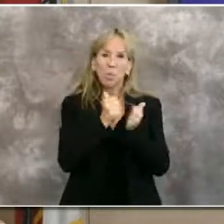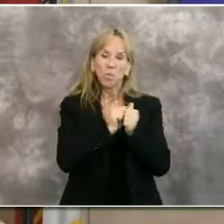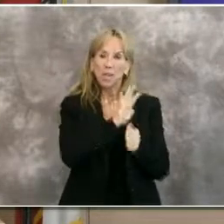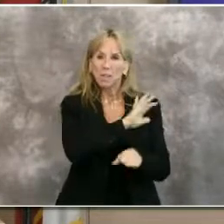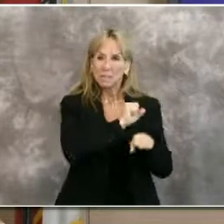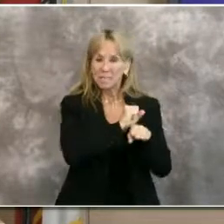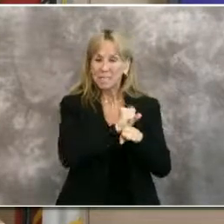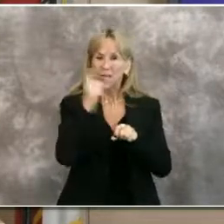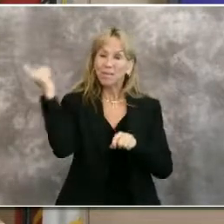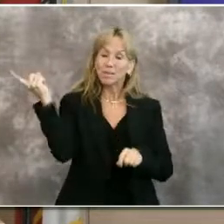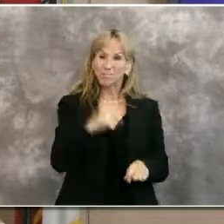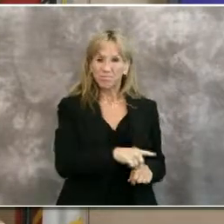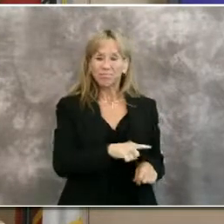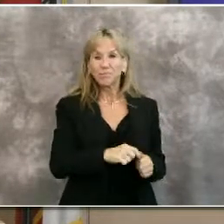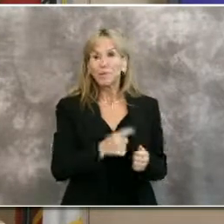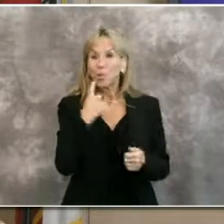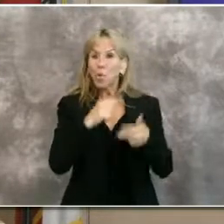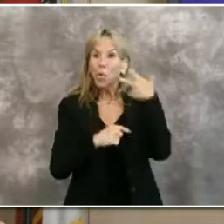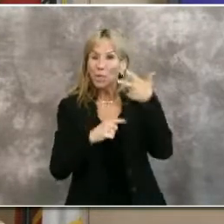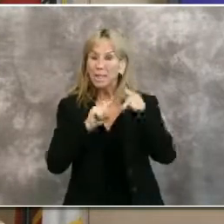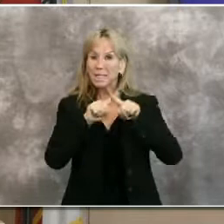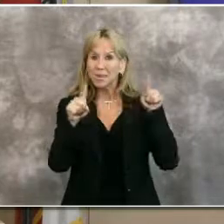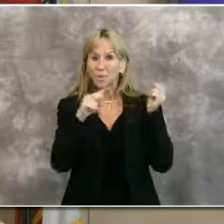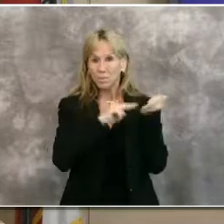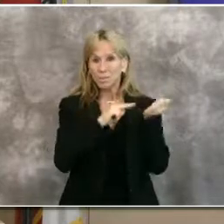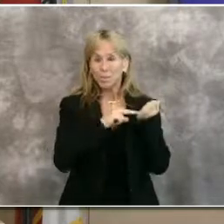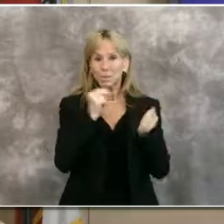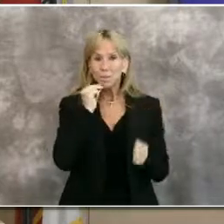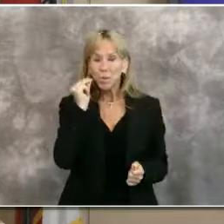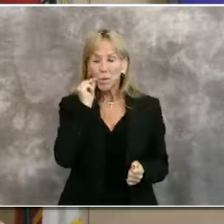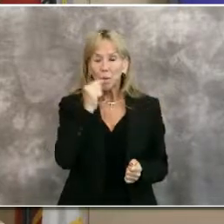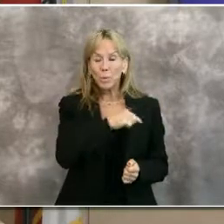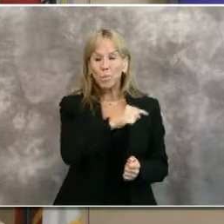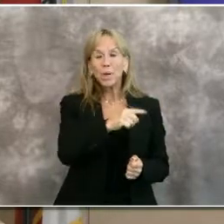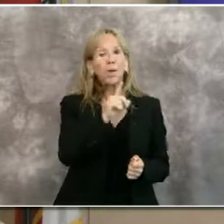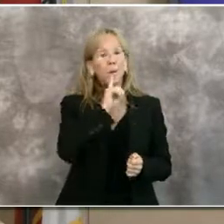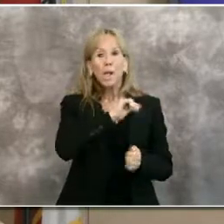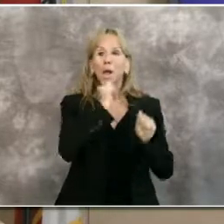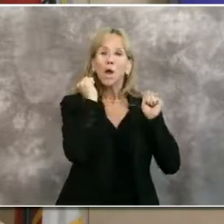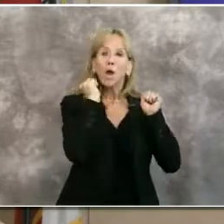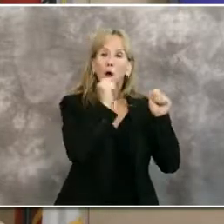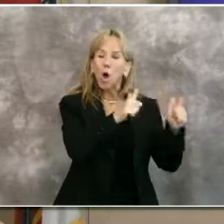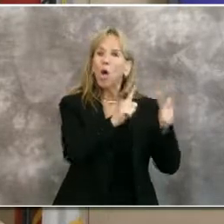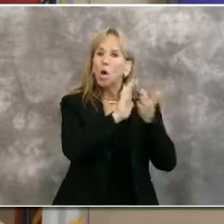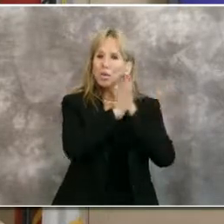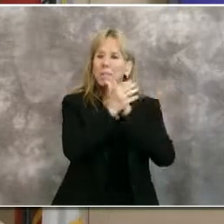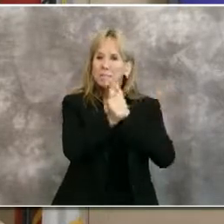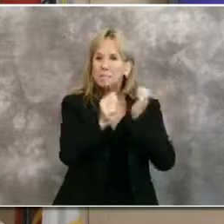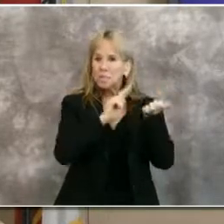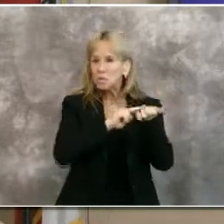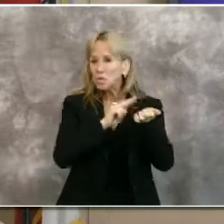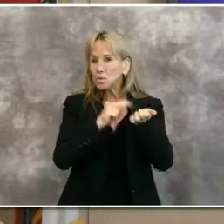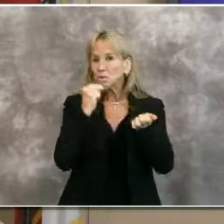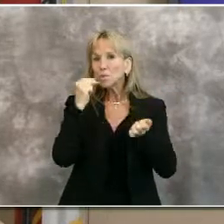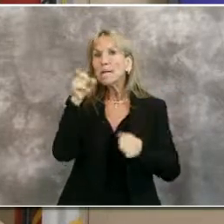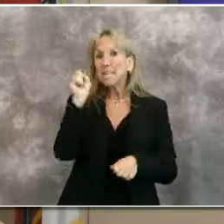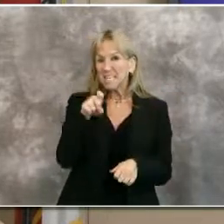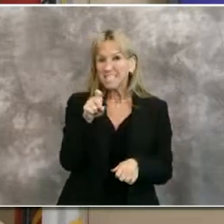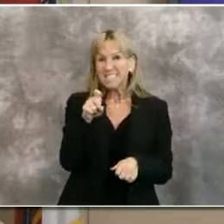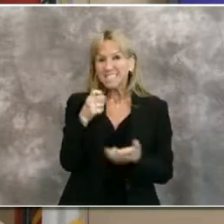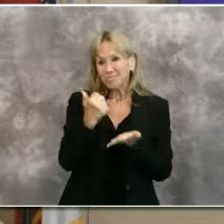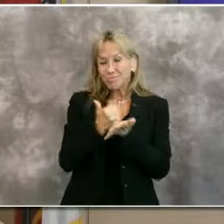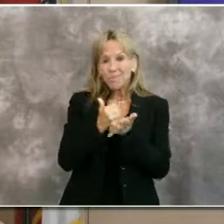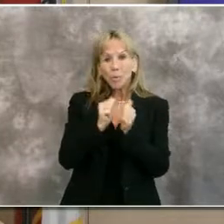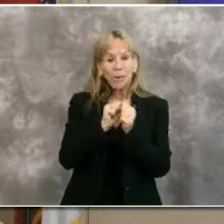they have come down for three. There are all of our skilled nursing facilities are getting assistance with PPE